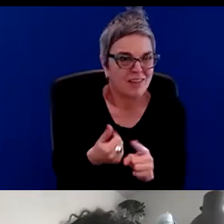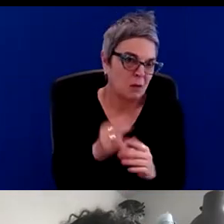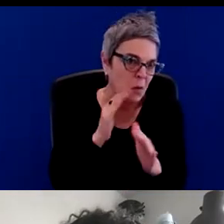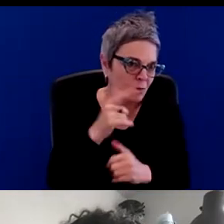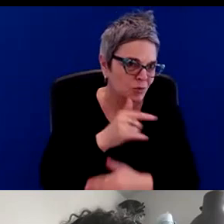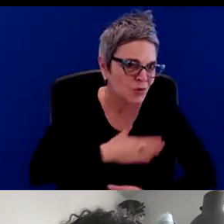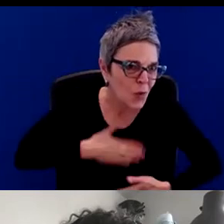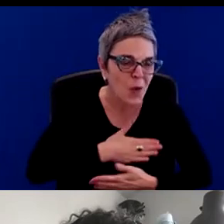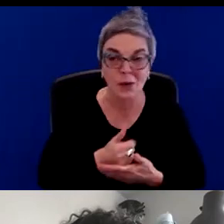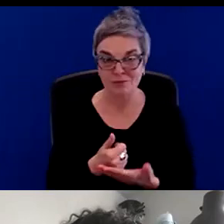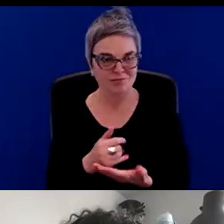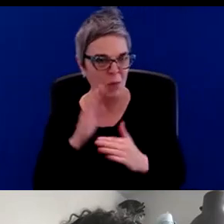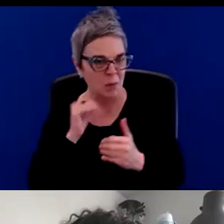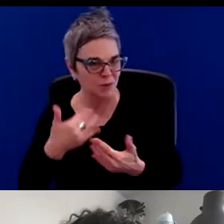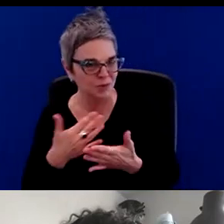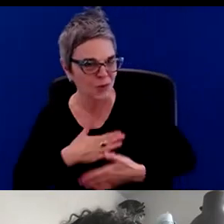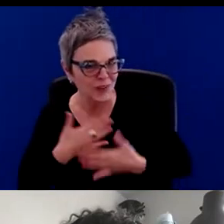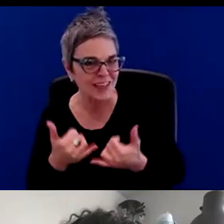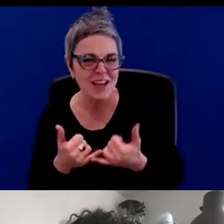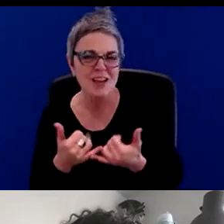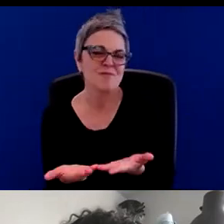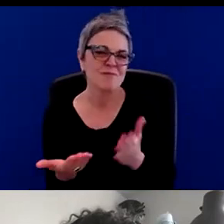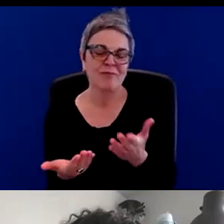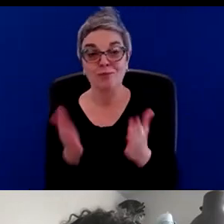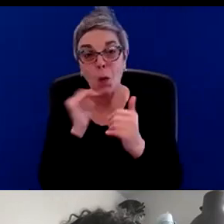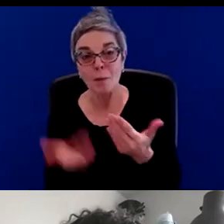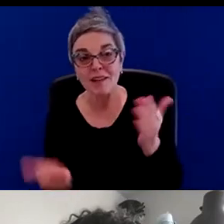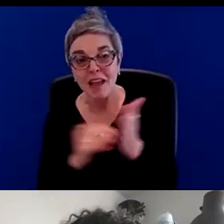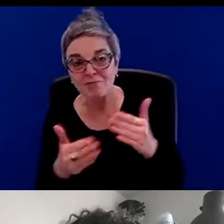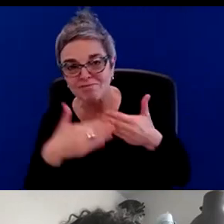with all of you again sometime in the future. So be well, stay in